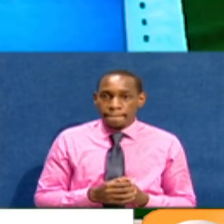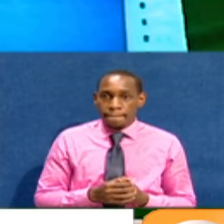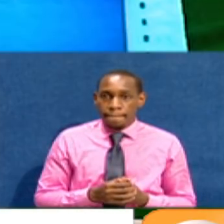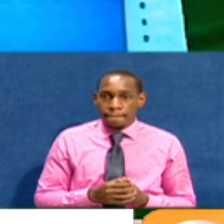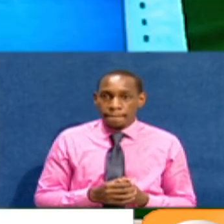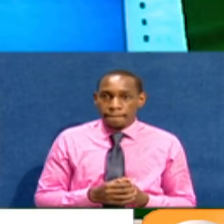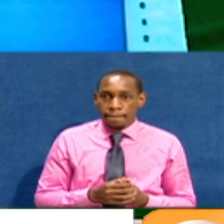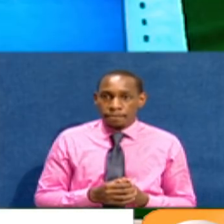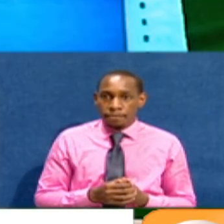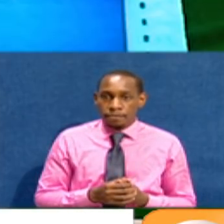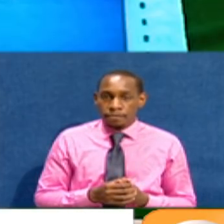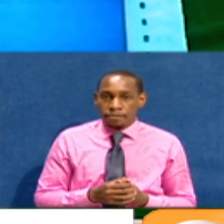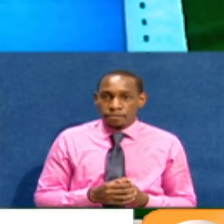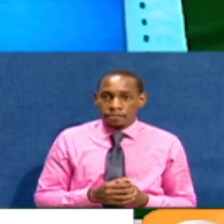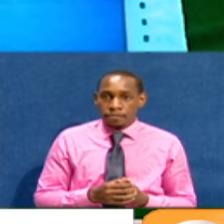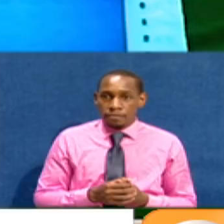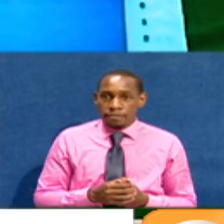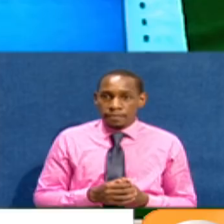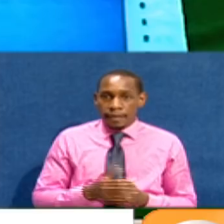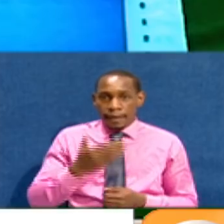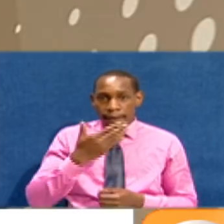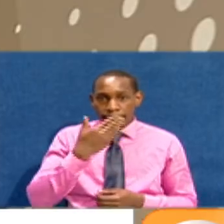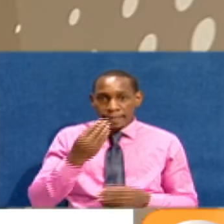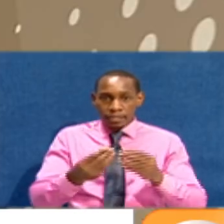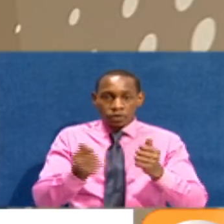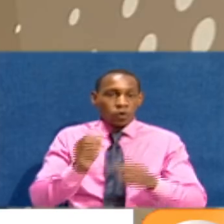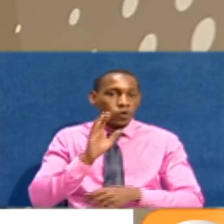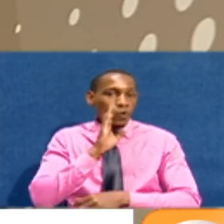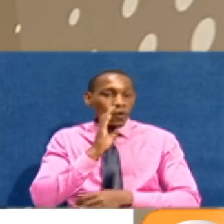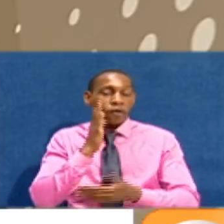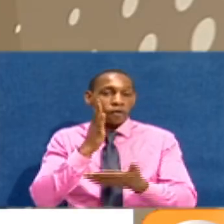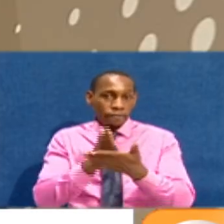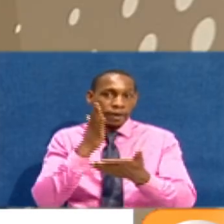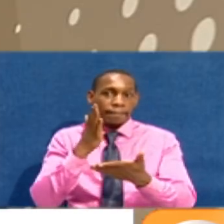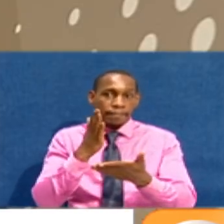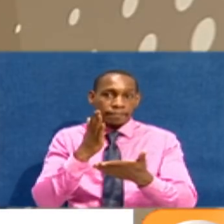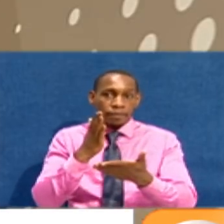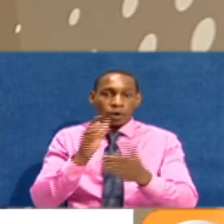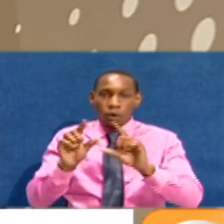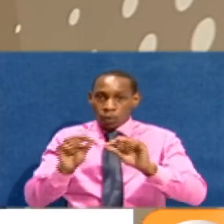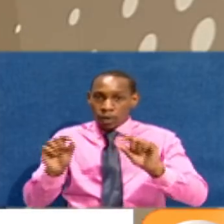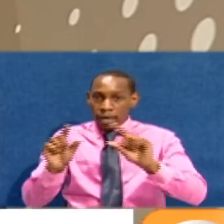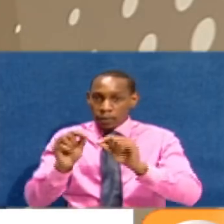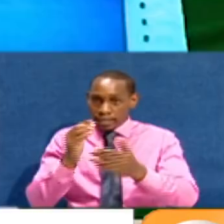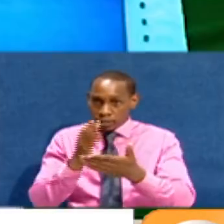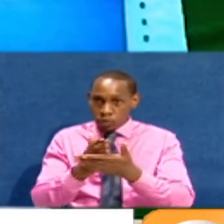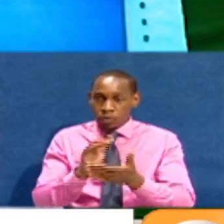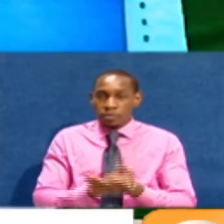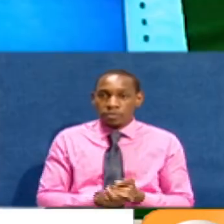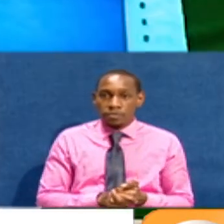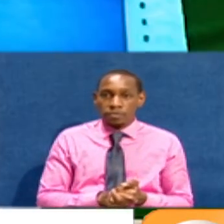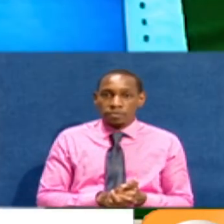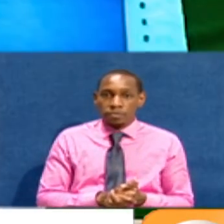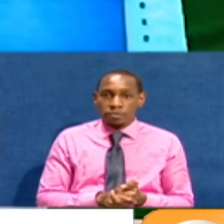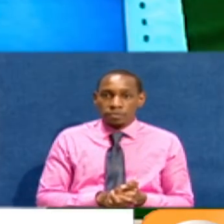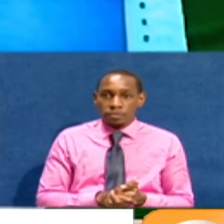the treatment to rumors is confirmation of the fact. Is it? Where